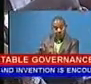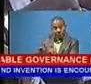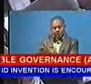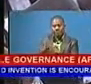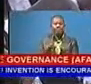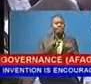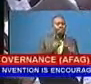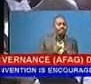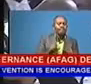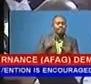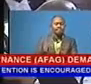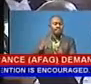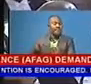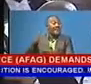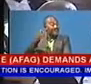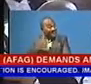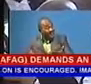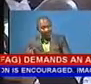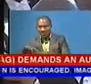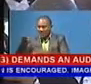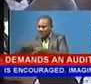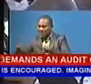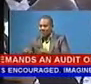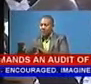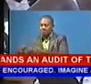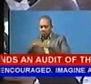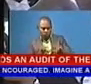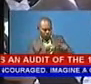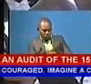to the categorization of some of the polling stations